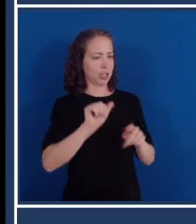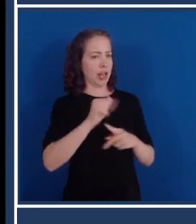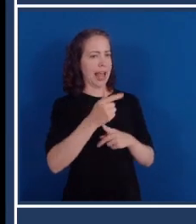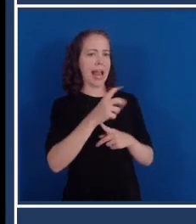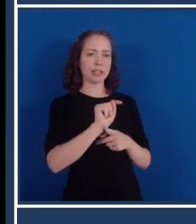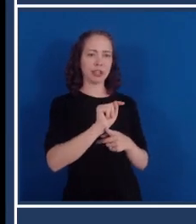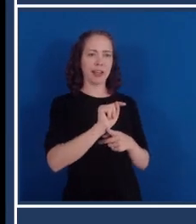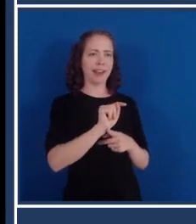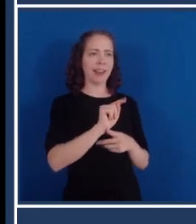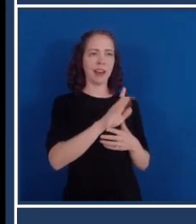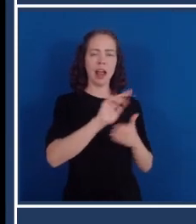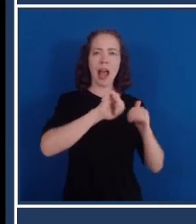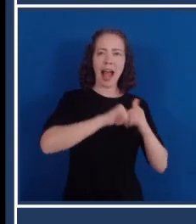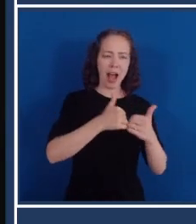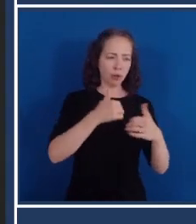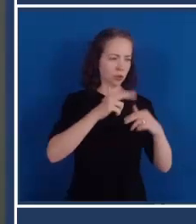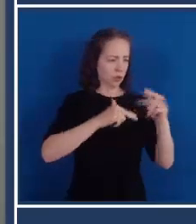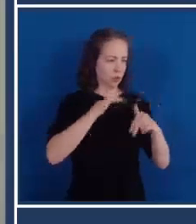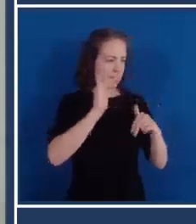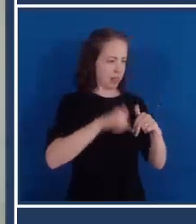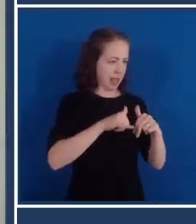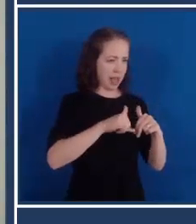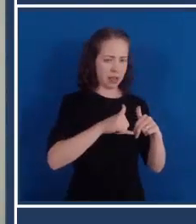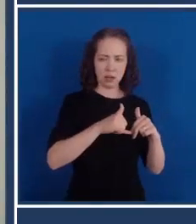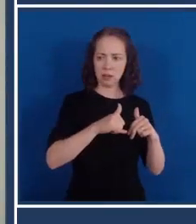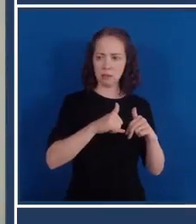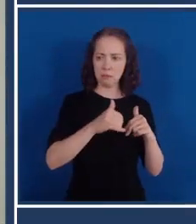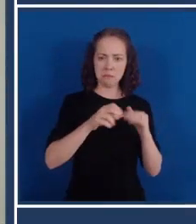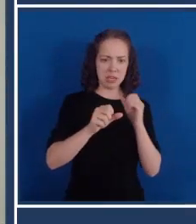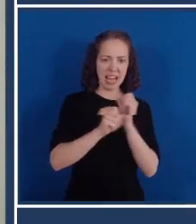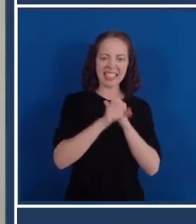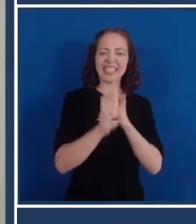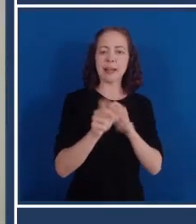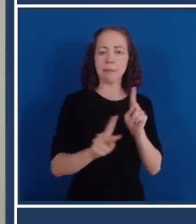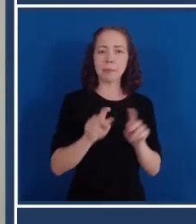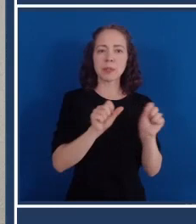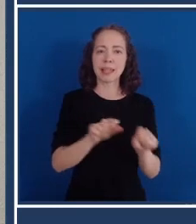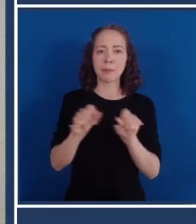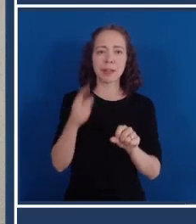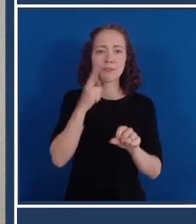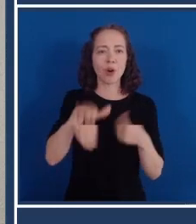the capabilities of all users. Over to you, Meredith.